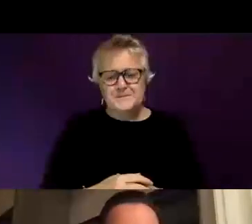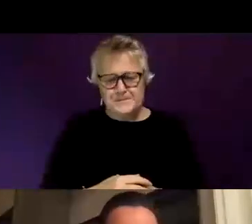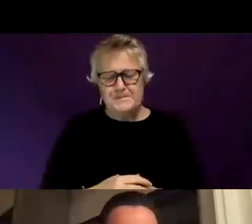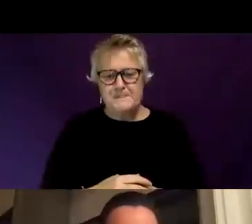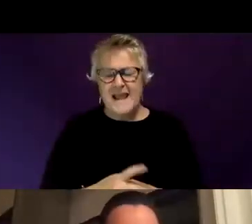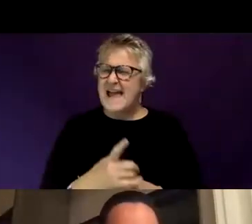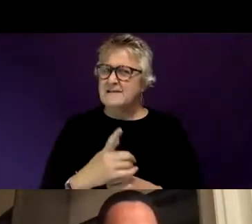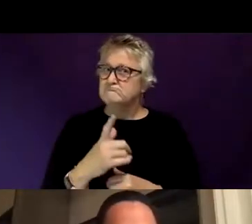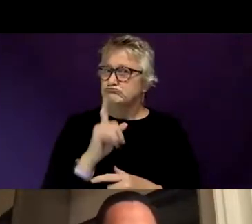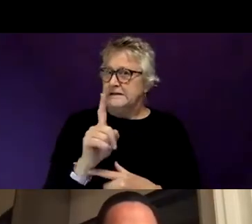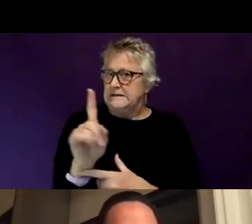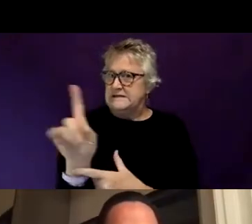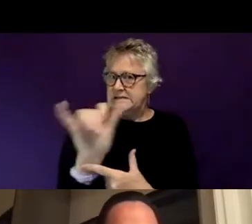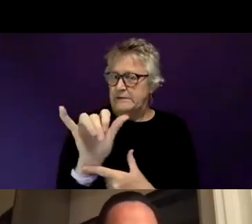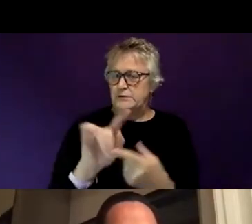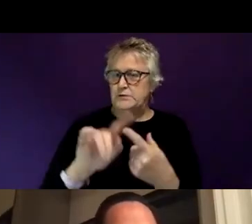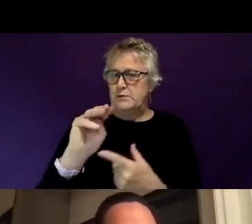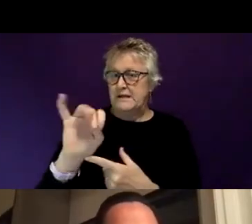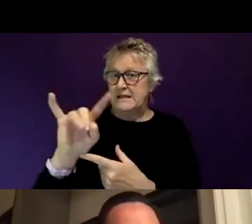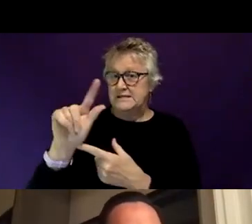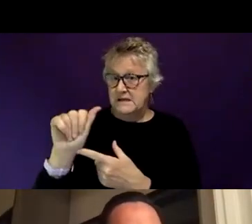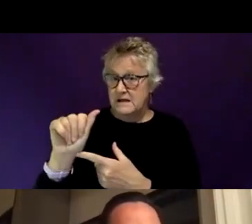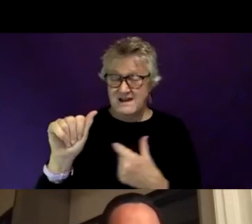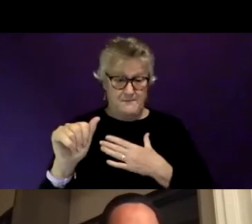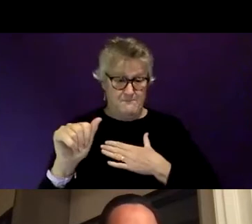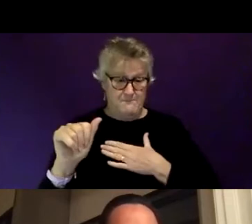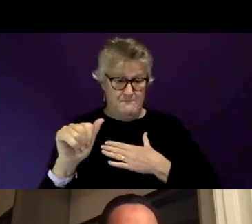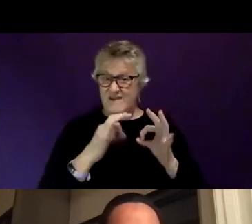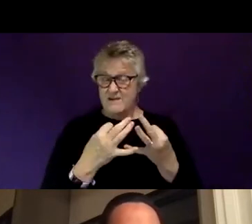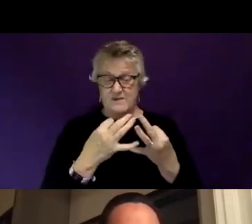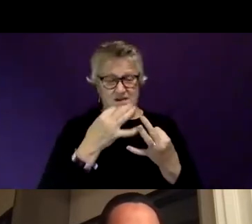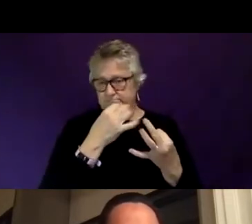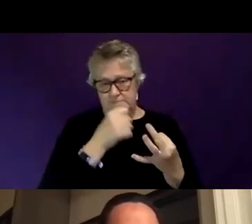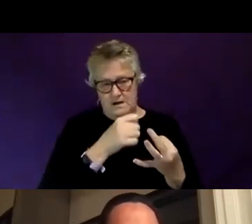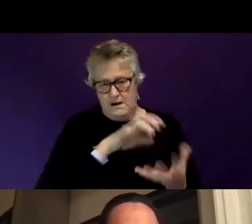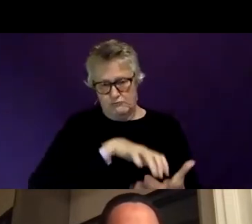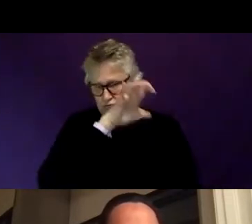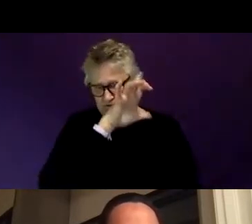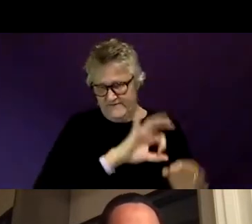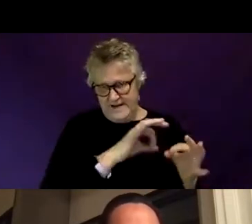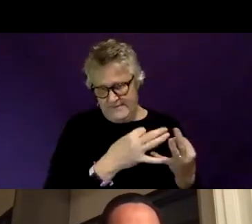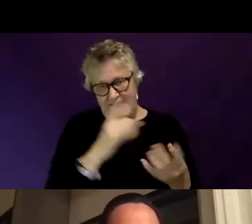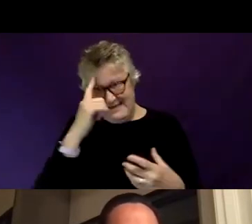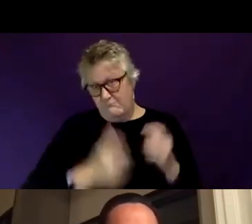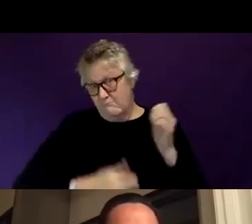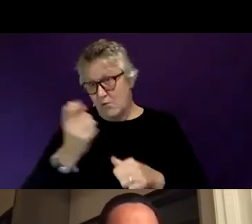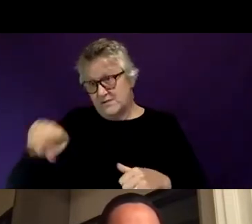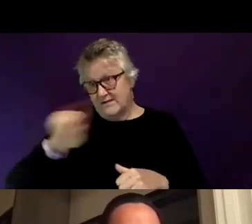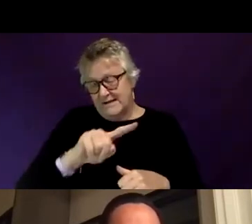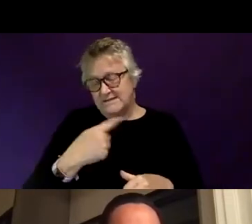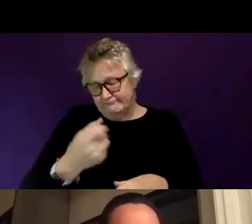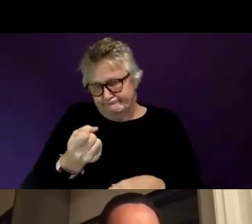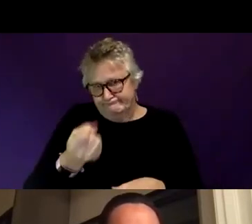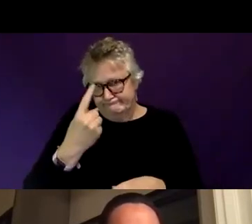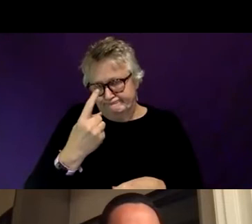to Melissa. I didn't come from a family of wealth. I think a lot of us can relate to that. And so it seems like if you can't